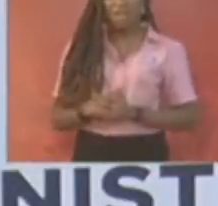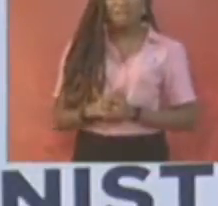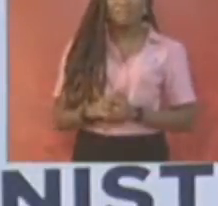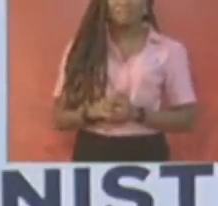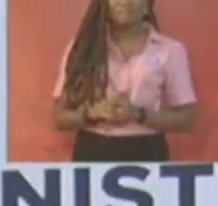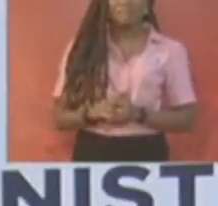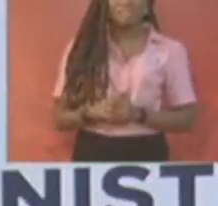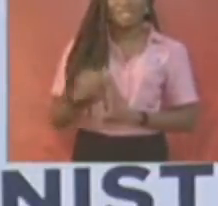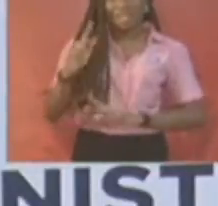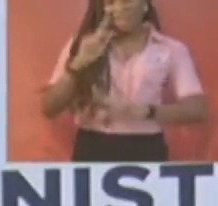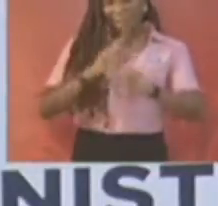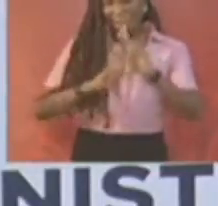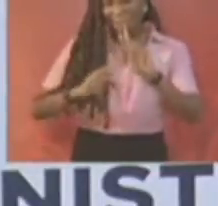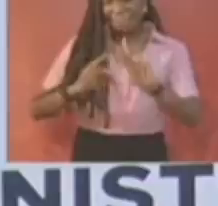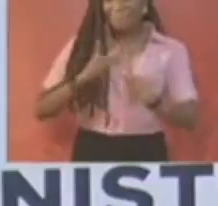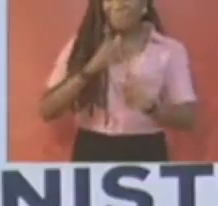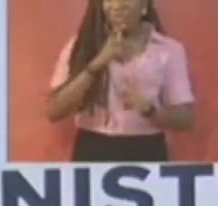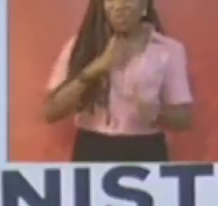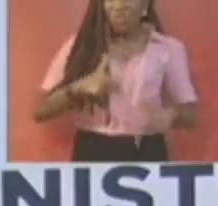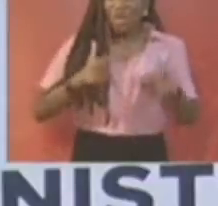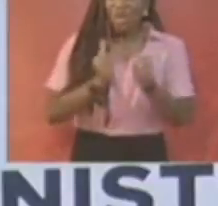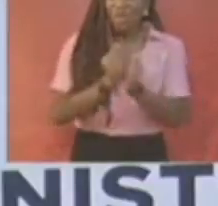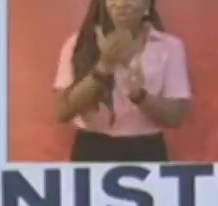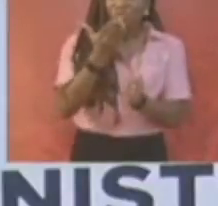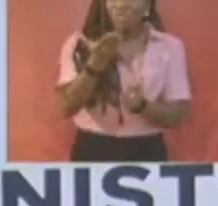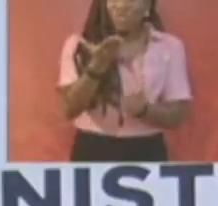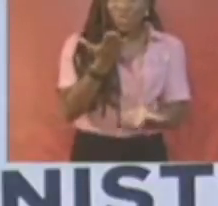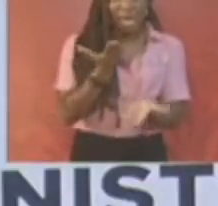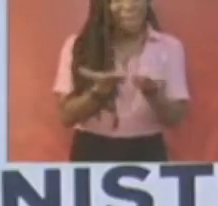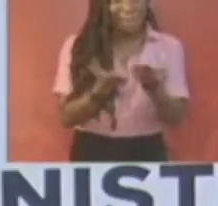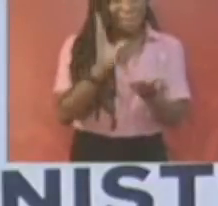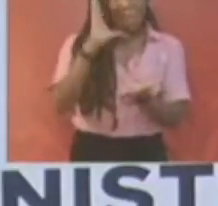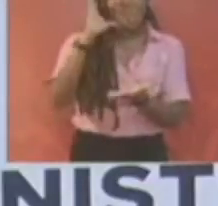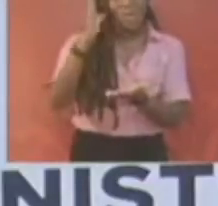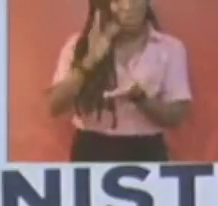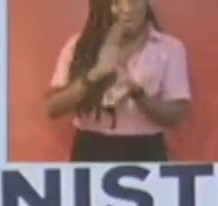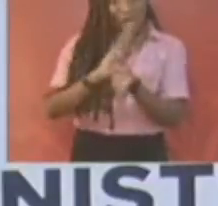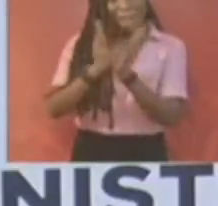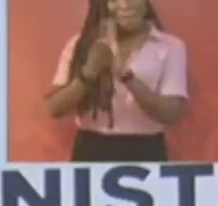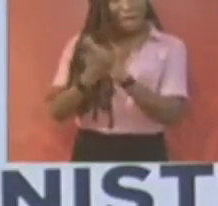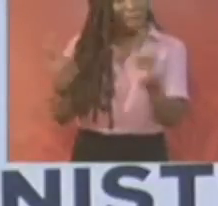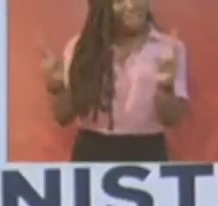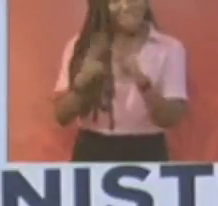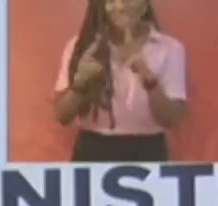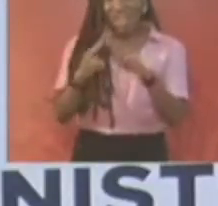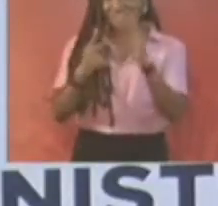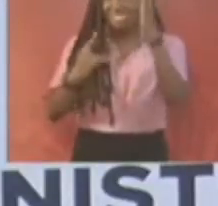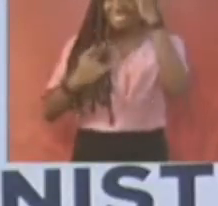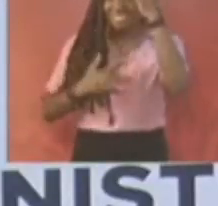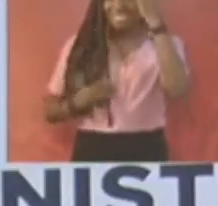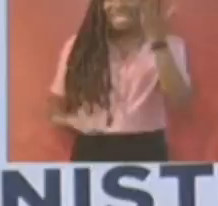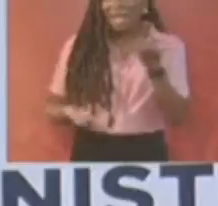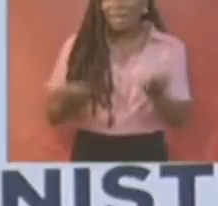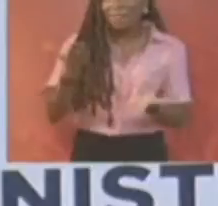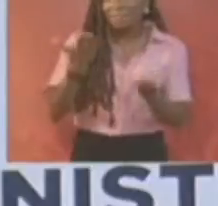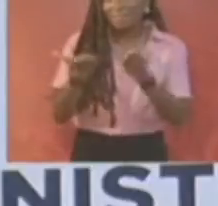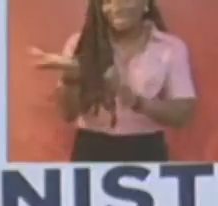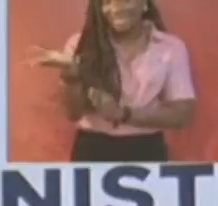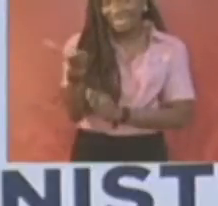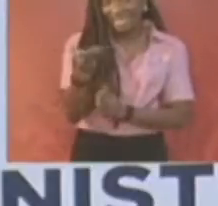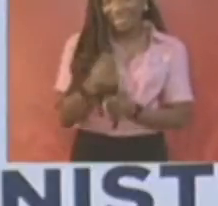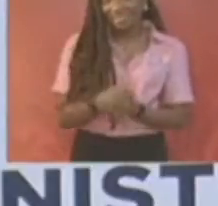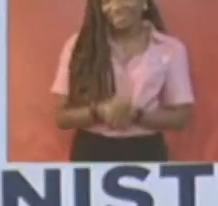protect those around you who may get more ill than you think you will get, and also to remind you that you don't know how ill you will get